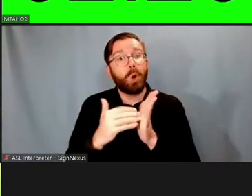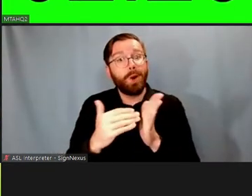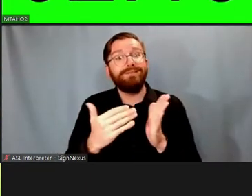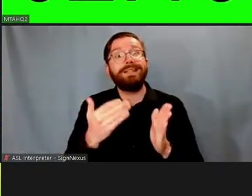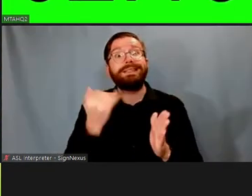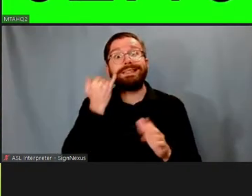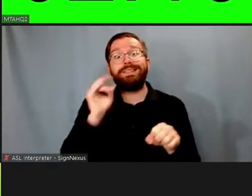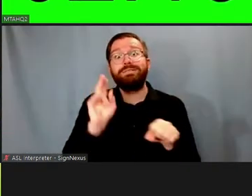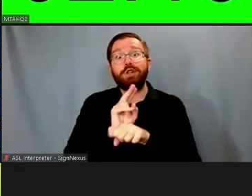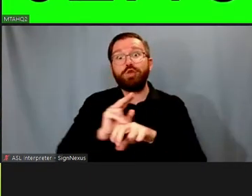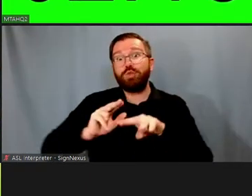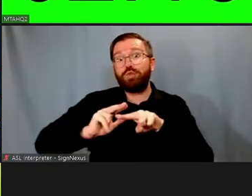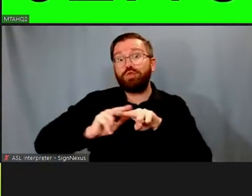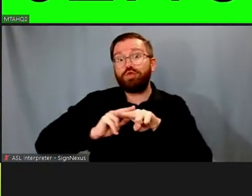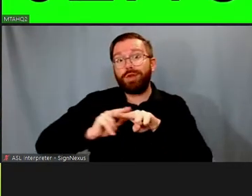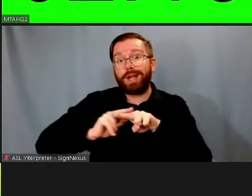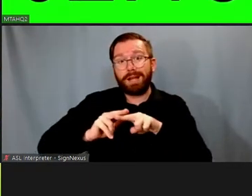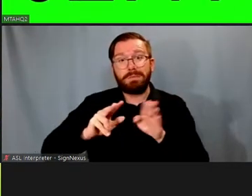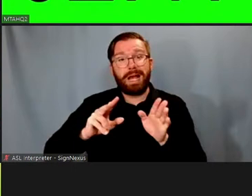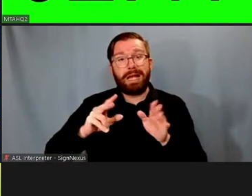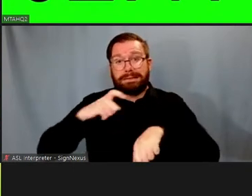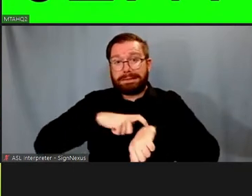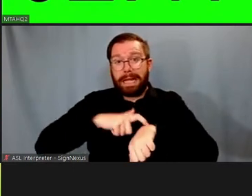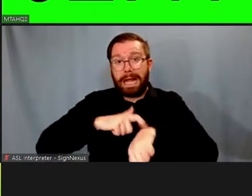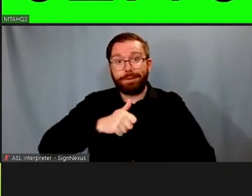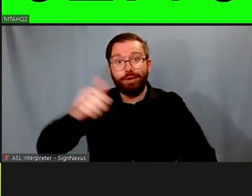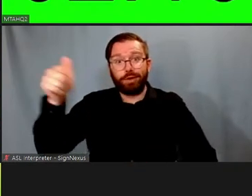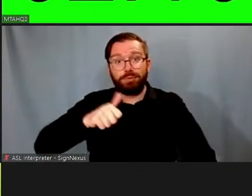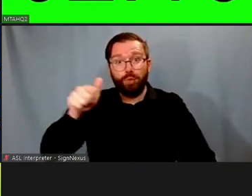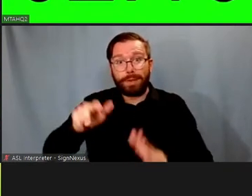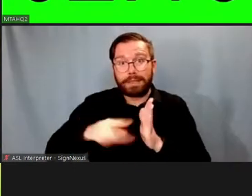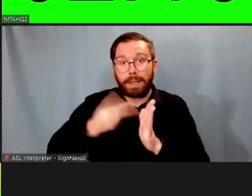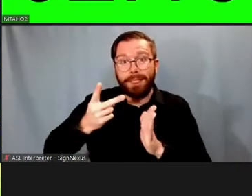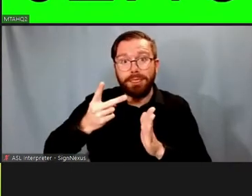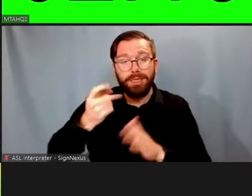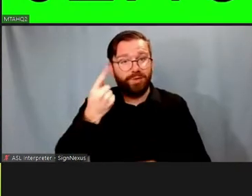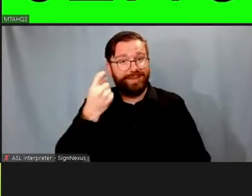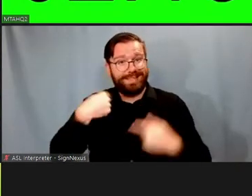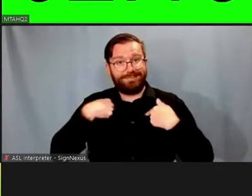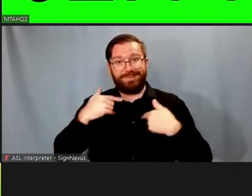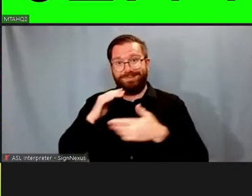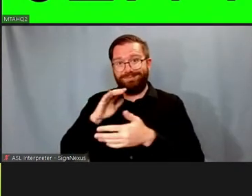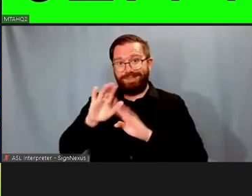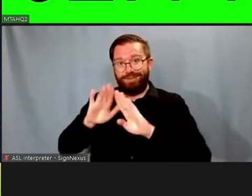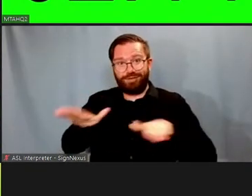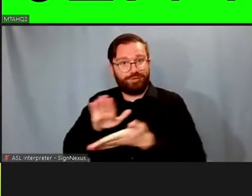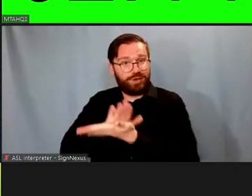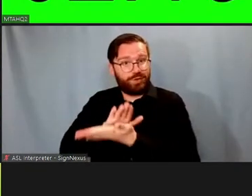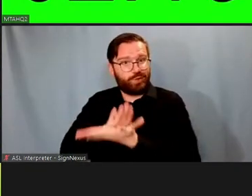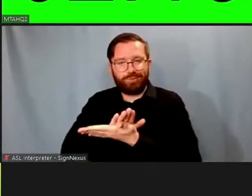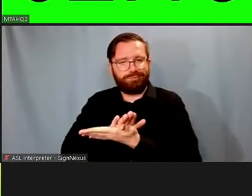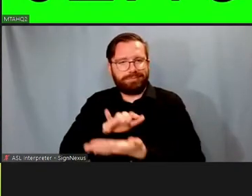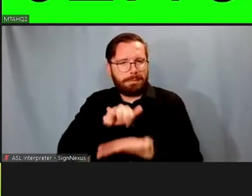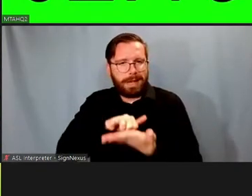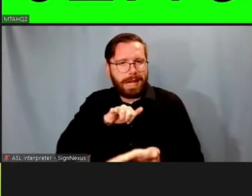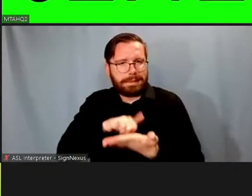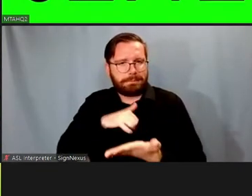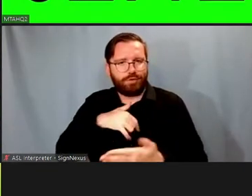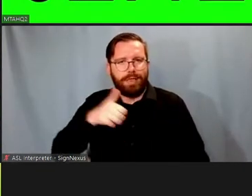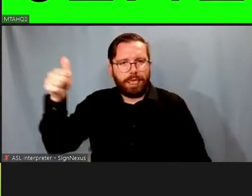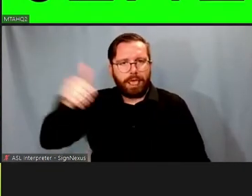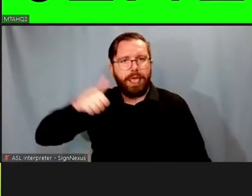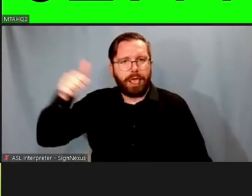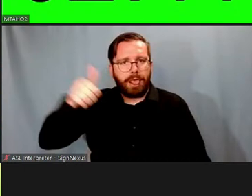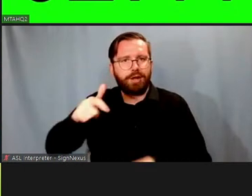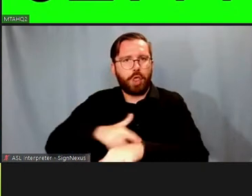use public transport would be double and having two school-age children this makes it pretty much impossible um